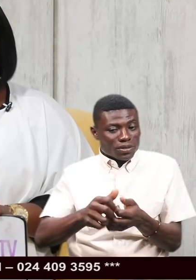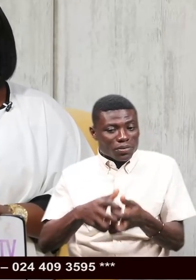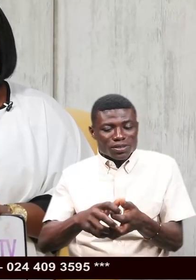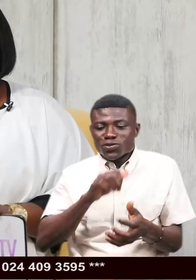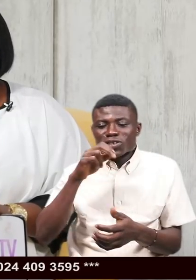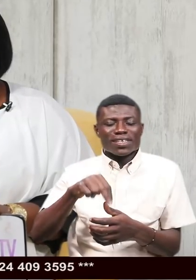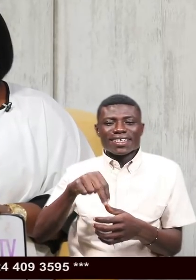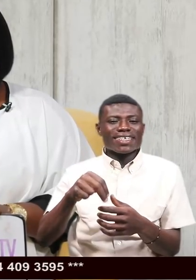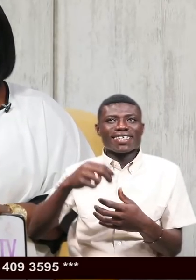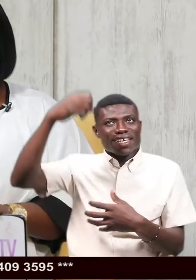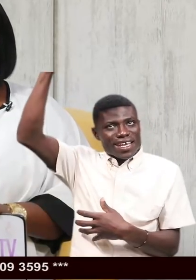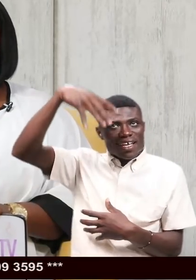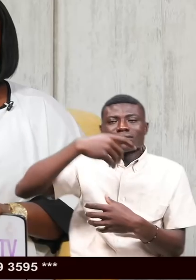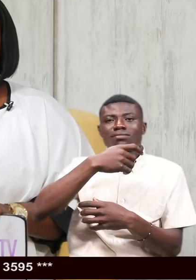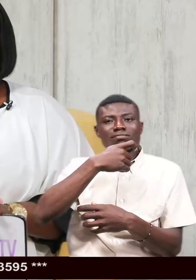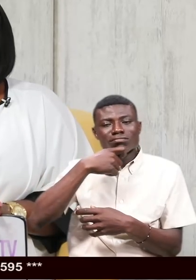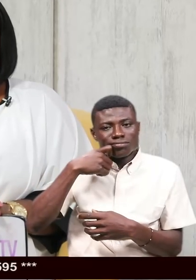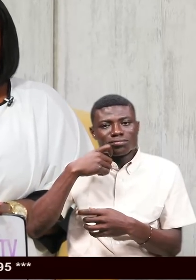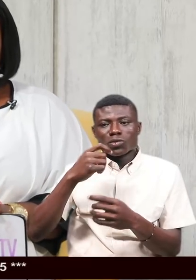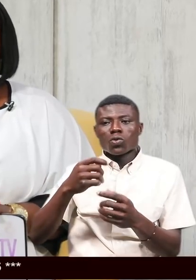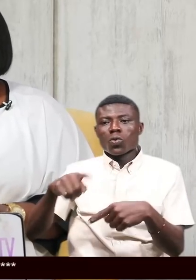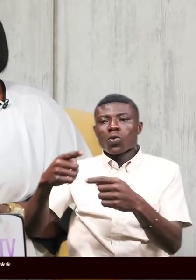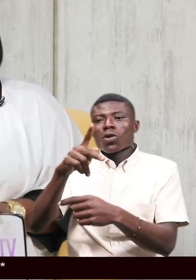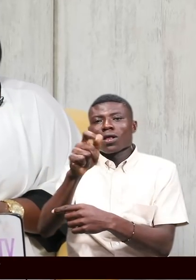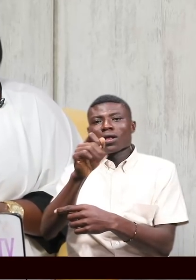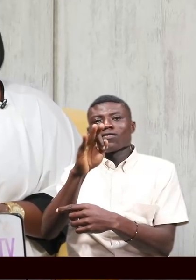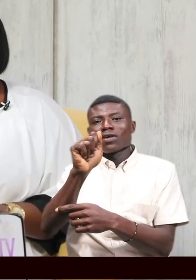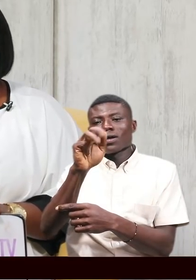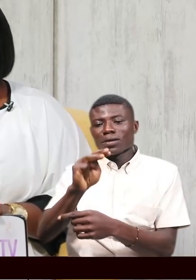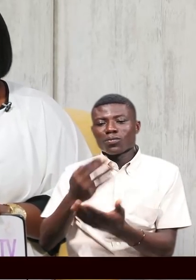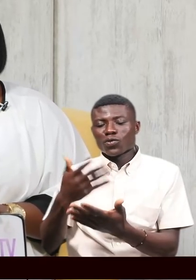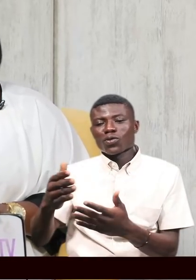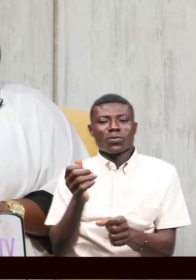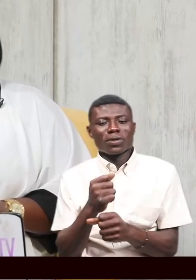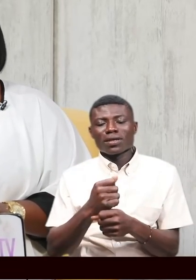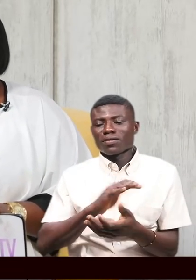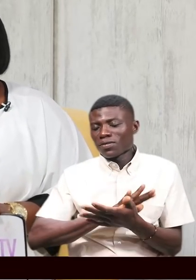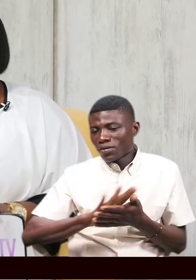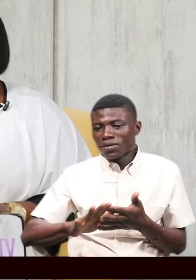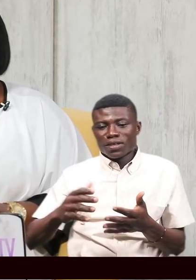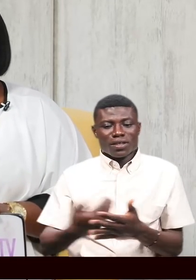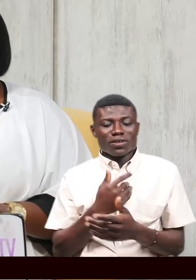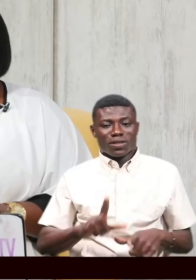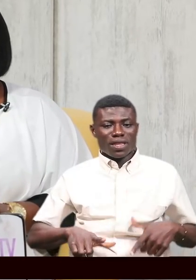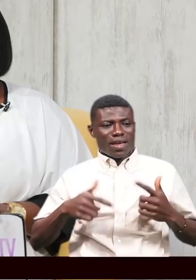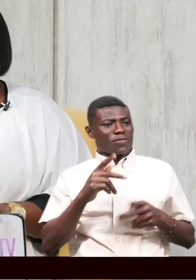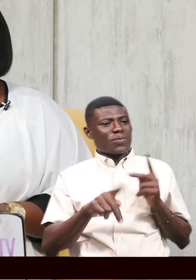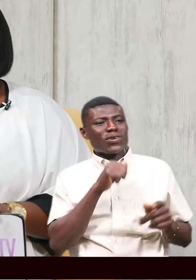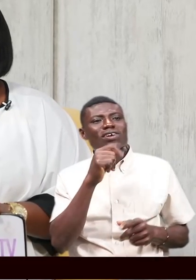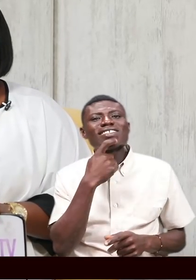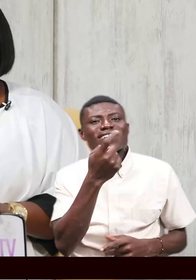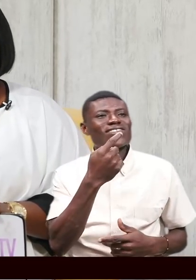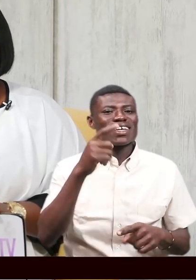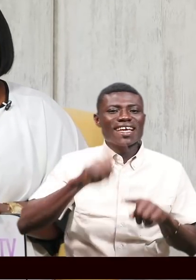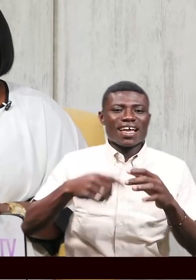now. Now what on tem? Why? Pebby or Cafam Ghana Limited. New life homeopathy. Obi mukasia, obi fa won tramp, what's that?